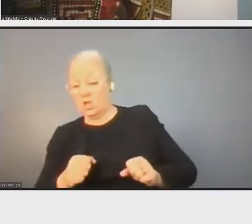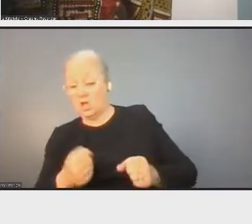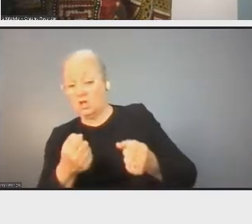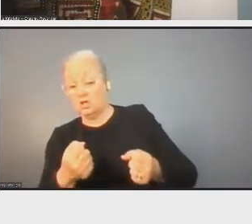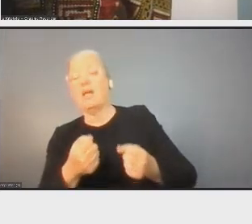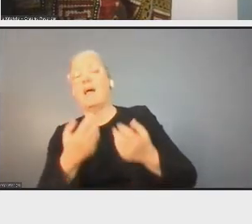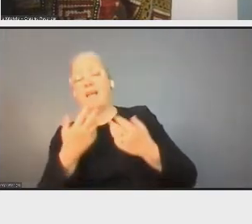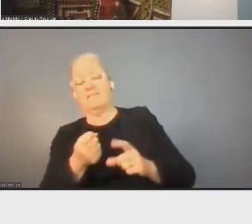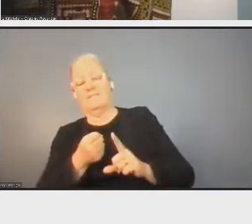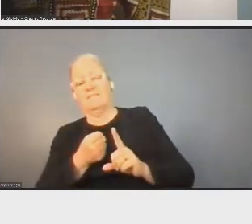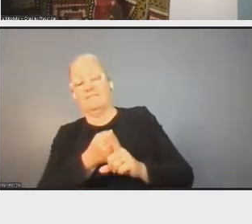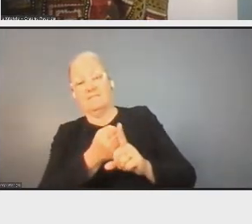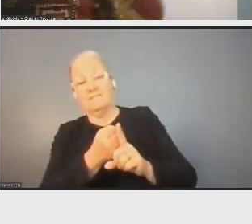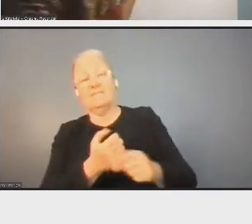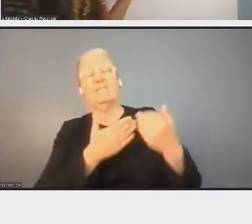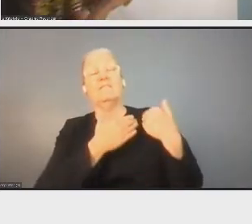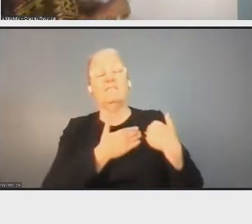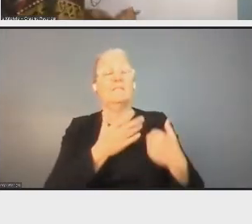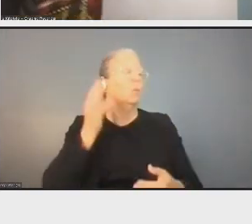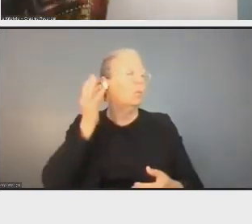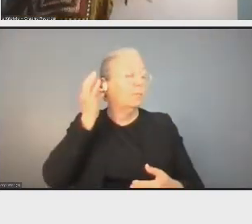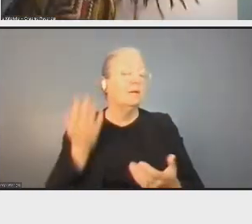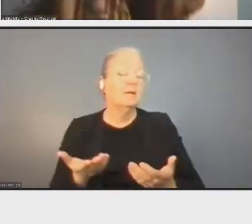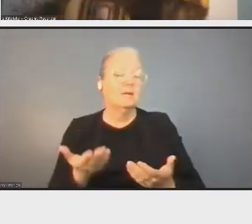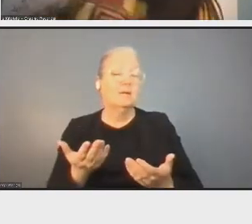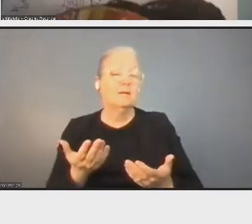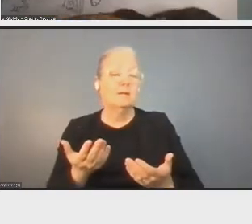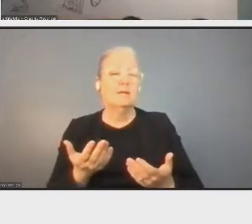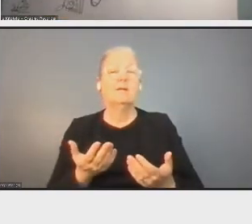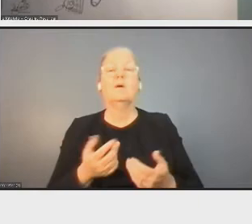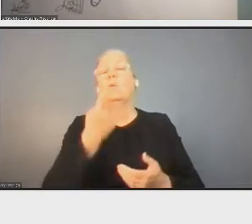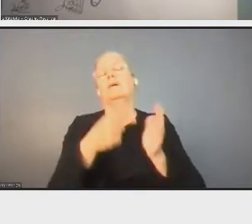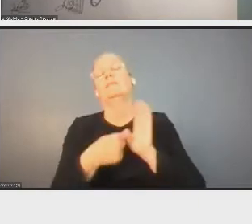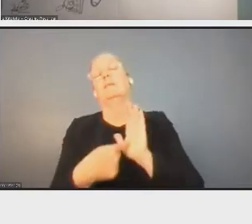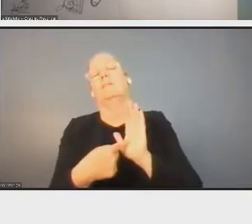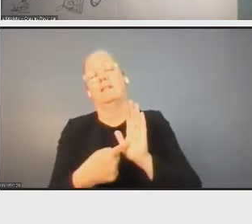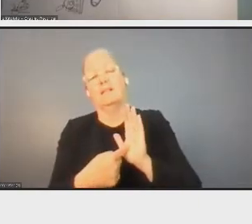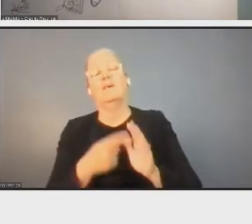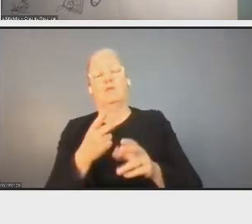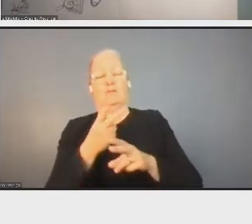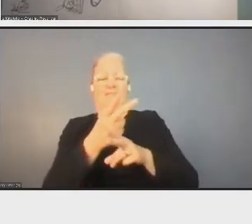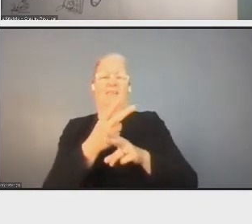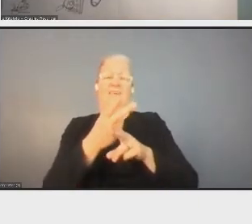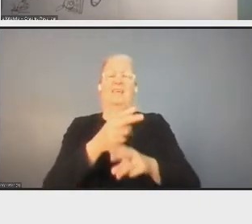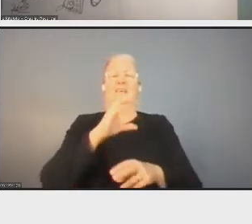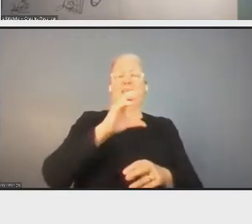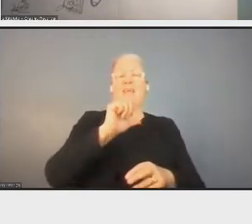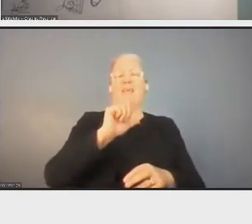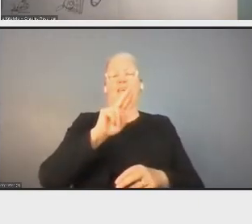on women. You know, we talked about a small example of care work, which doesn't really